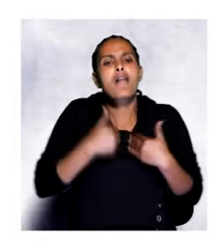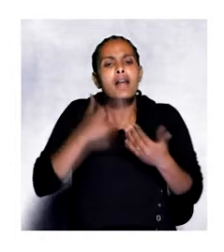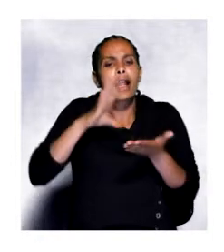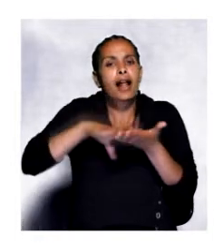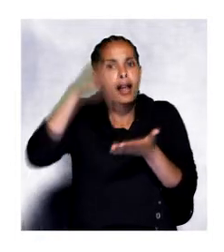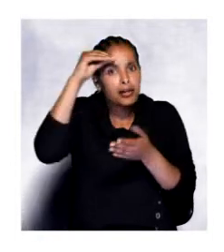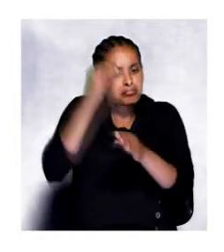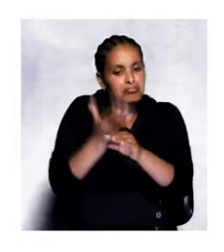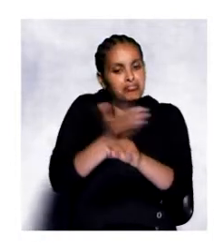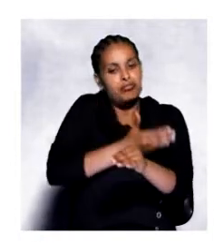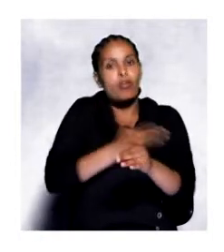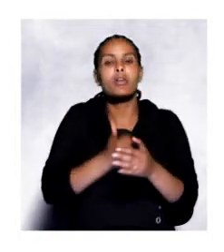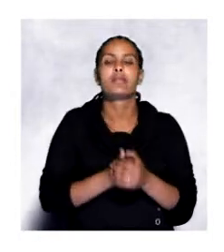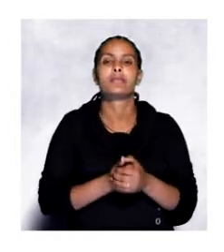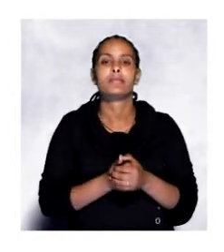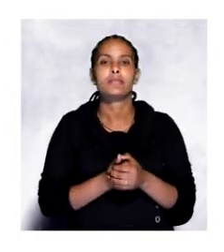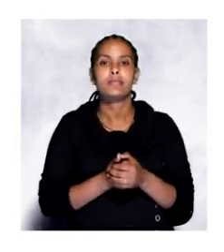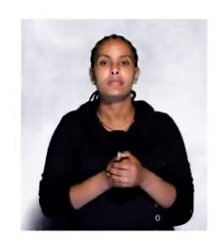learned.